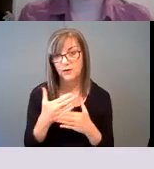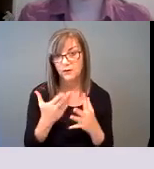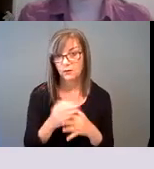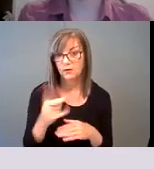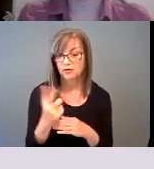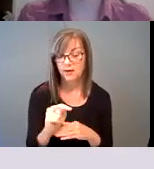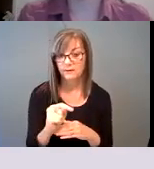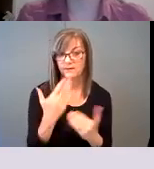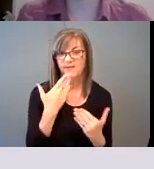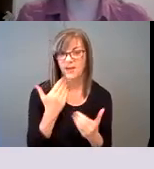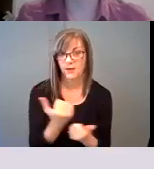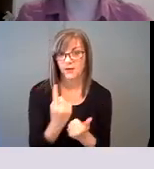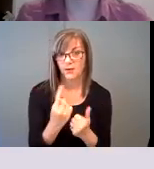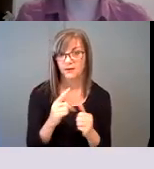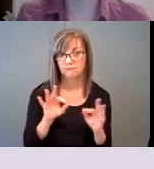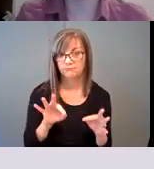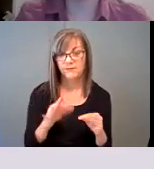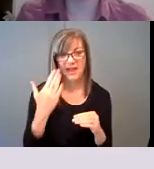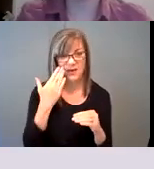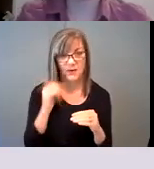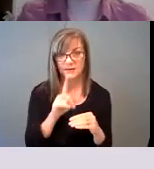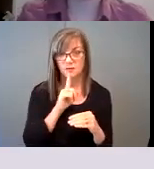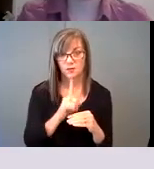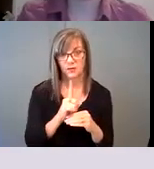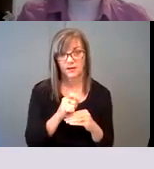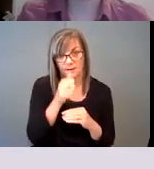Thank you everyone for sharing that. I know some of that was really personal.